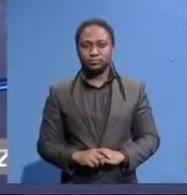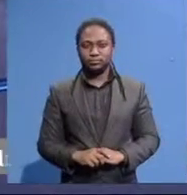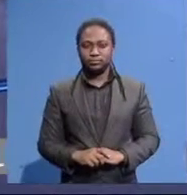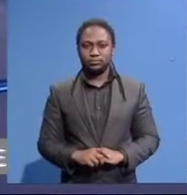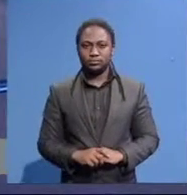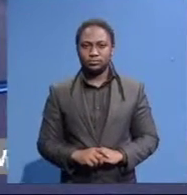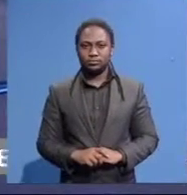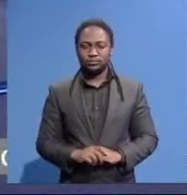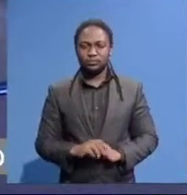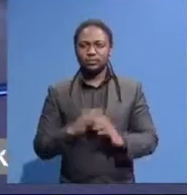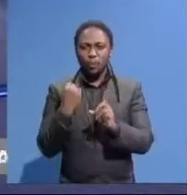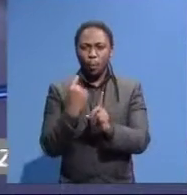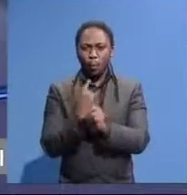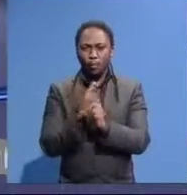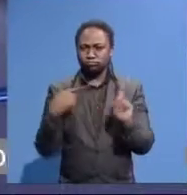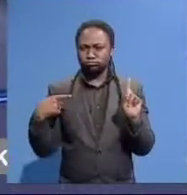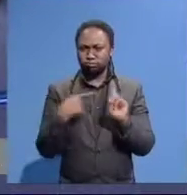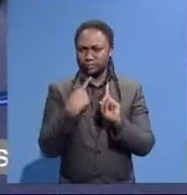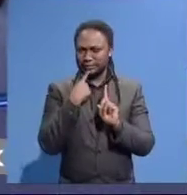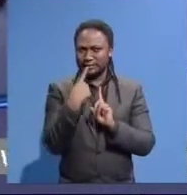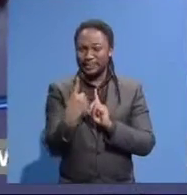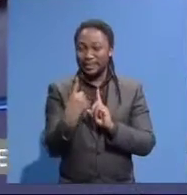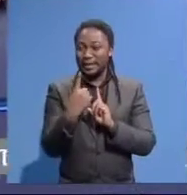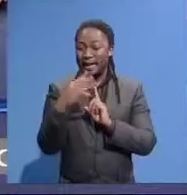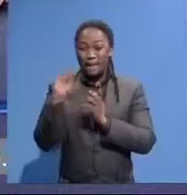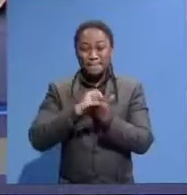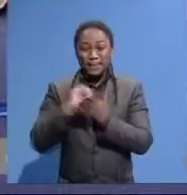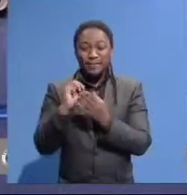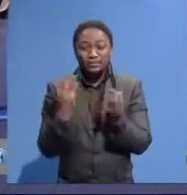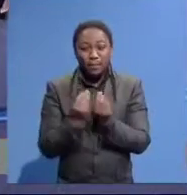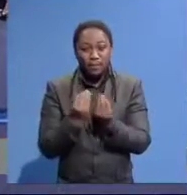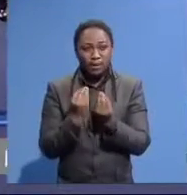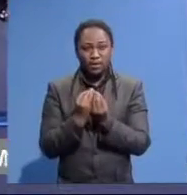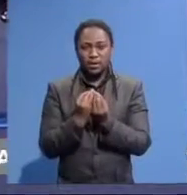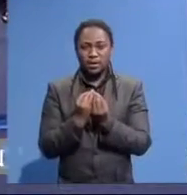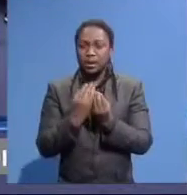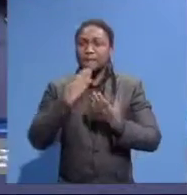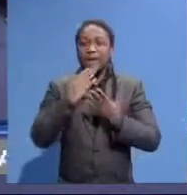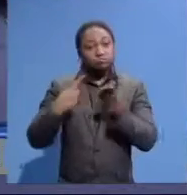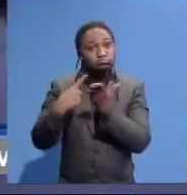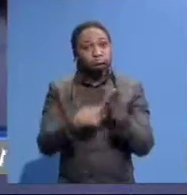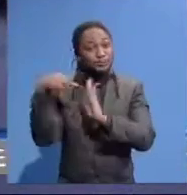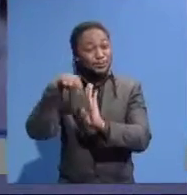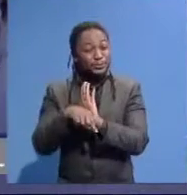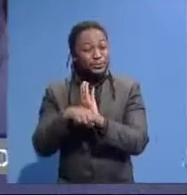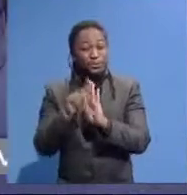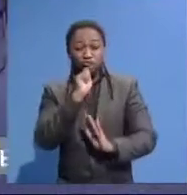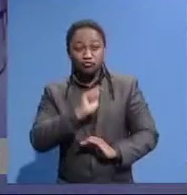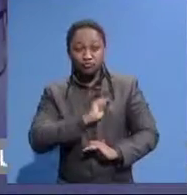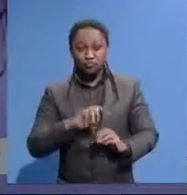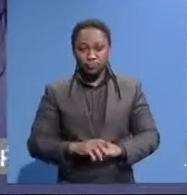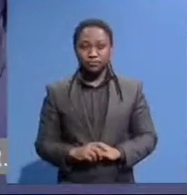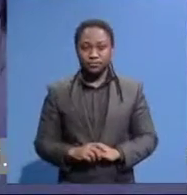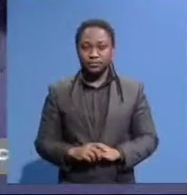so every time you sort of say something, there's a deeper message, there's a meaning. It's deepening the conversation. Is that right? Yeah,